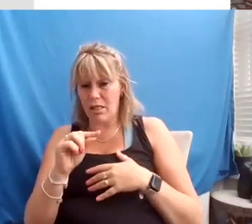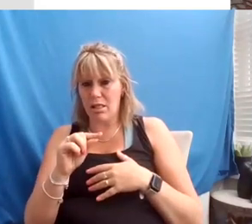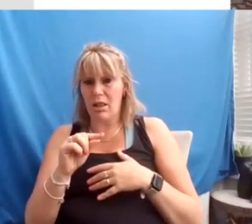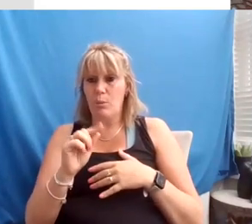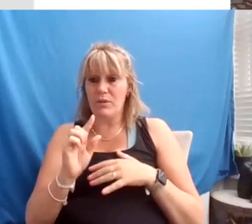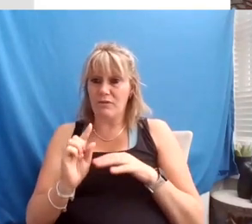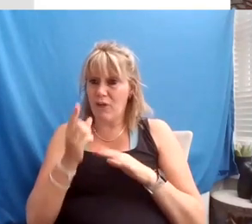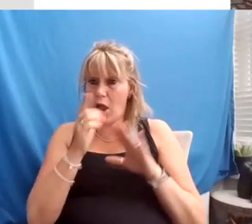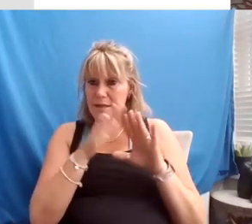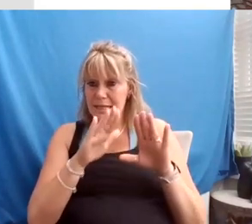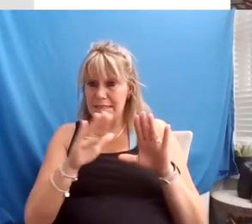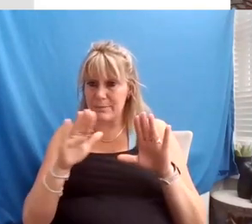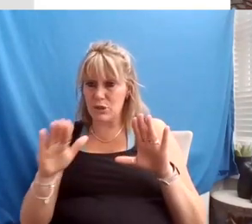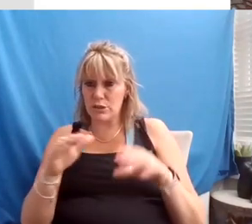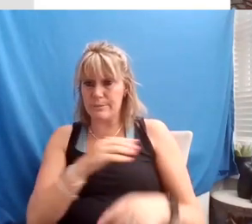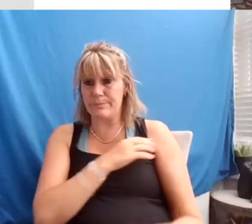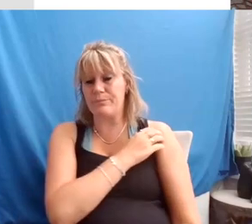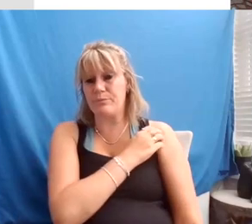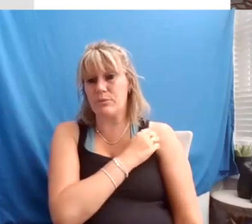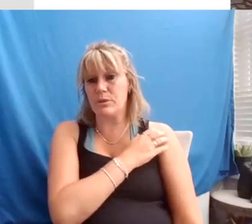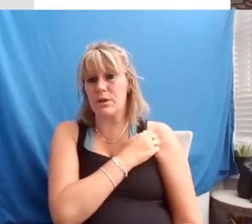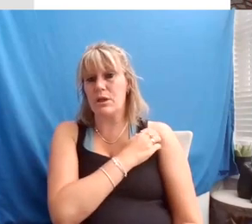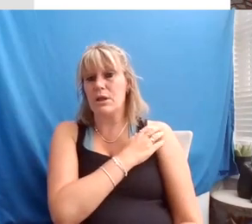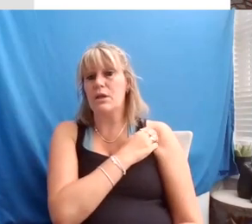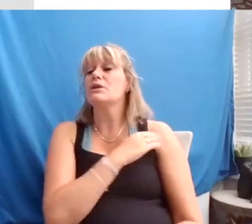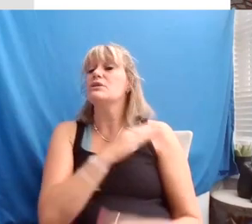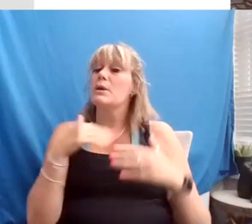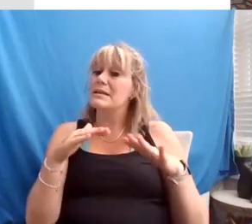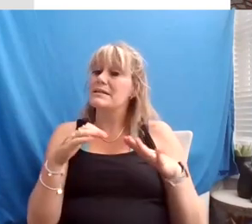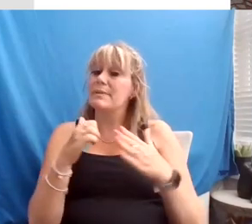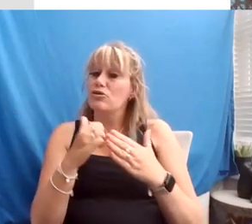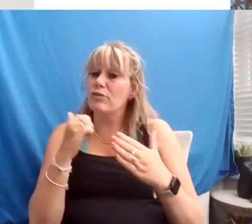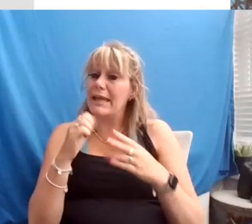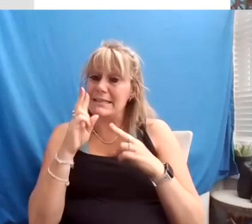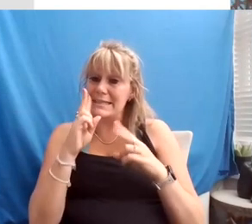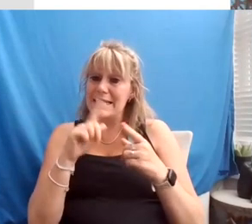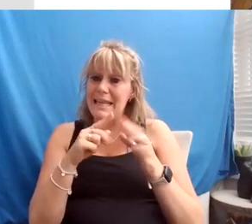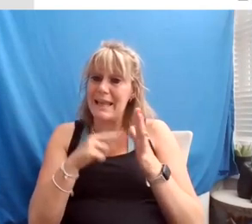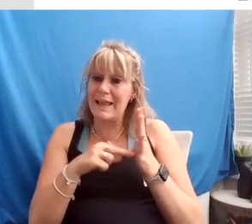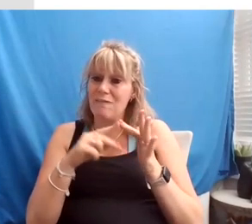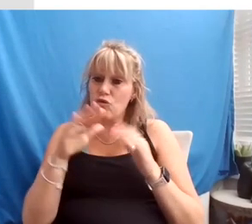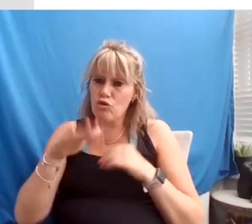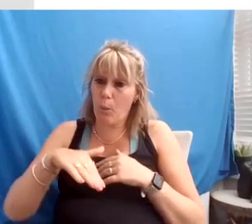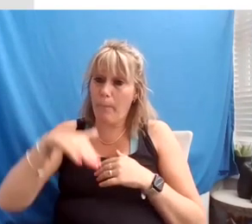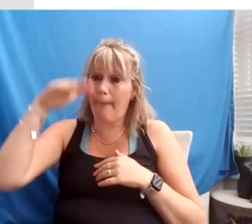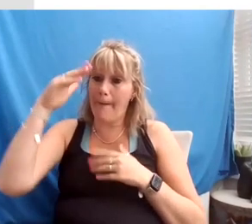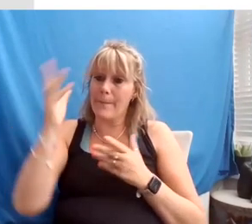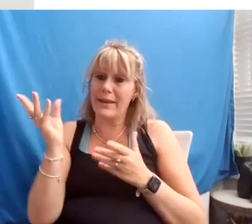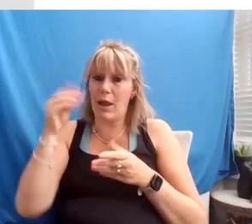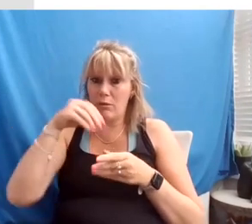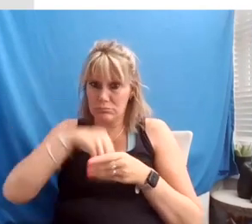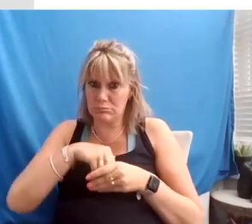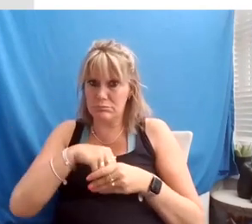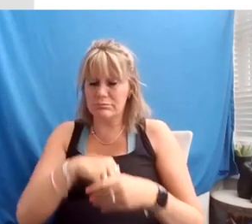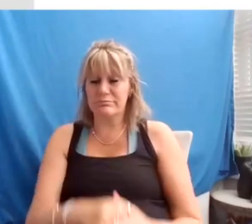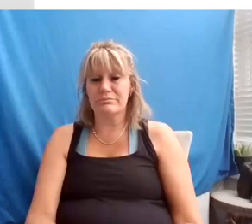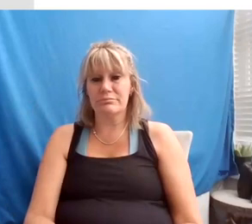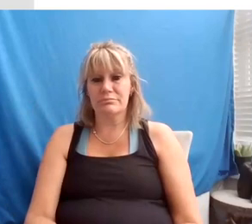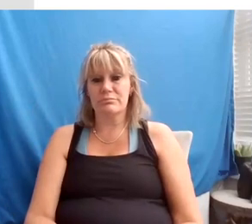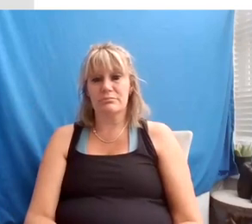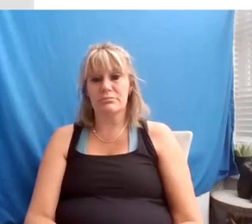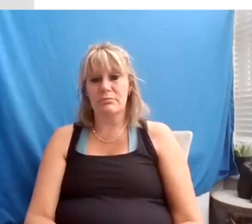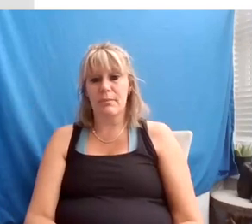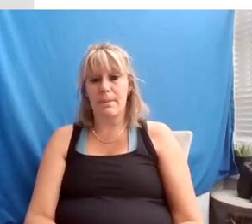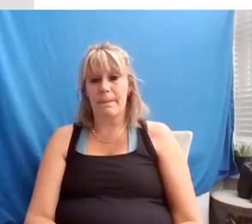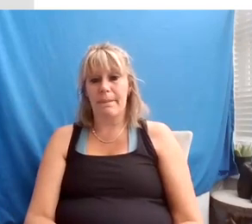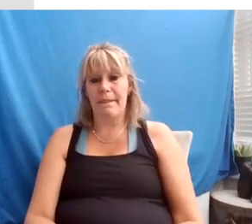first exhibition. So it's been great to see Eve growing up and taking part and now contributing. So this